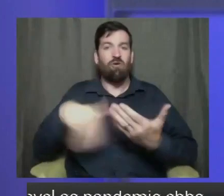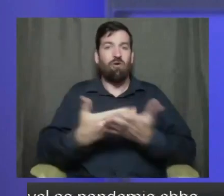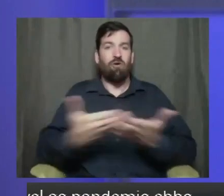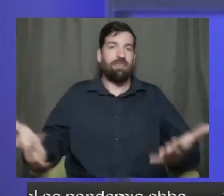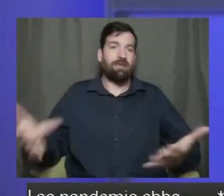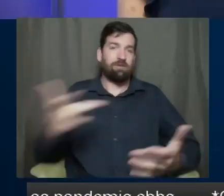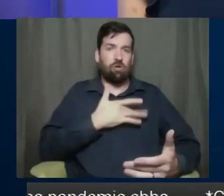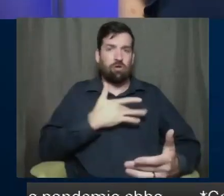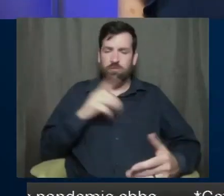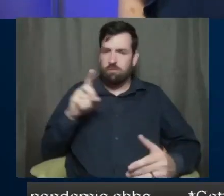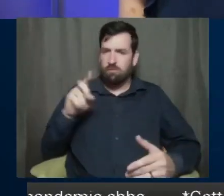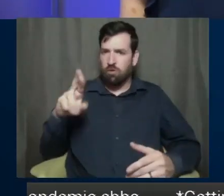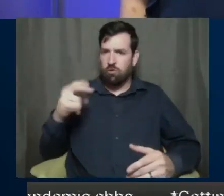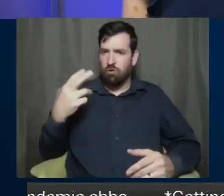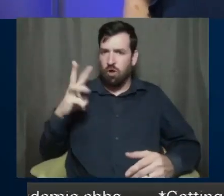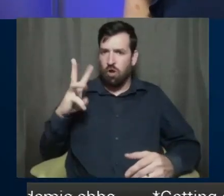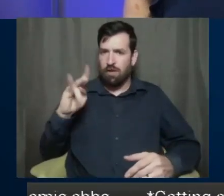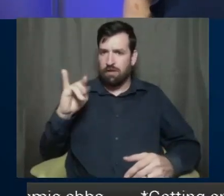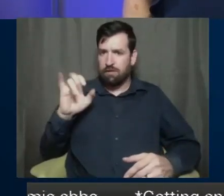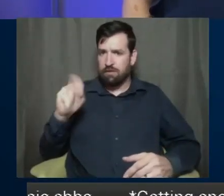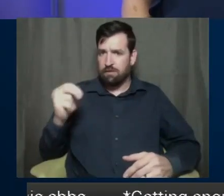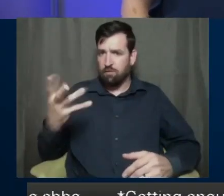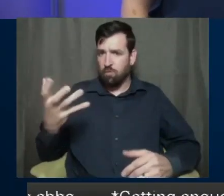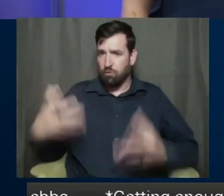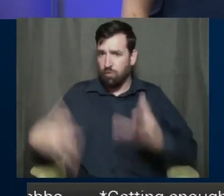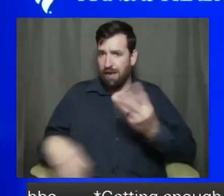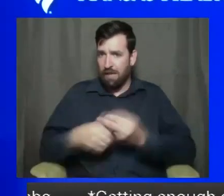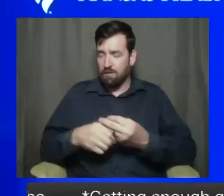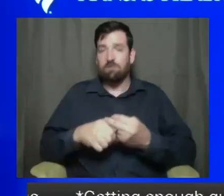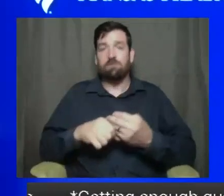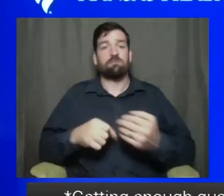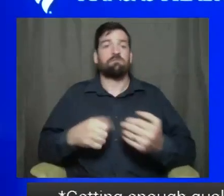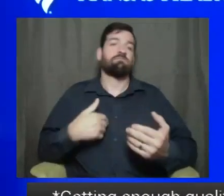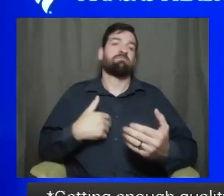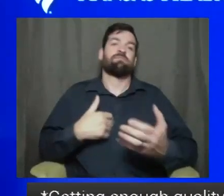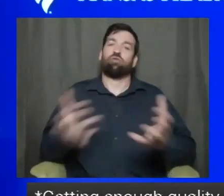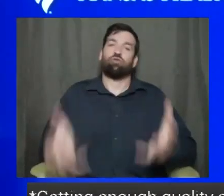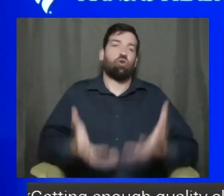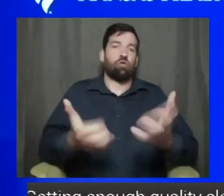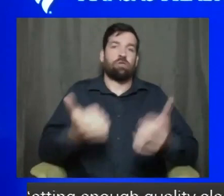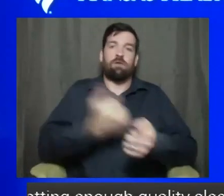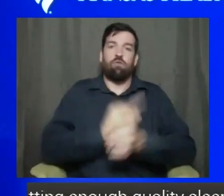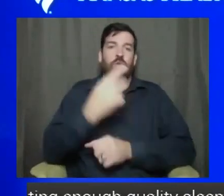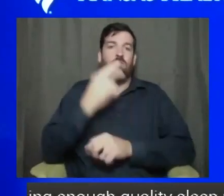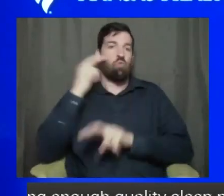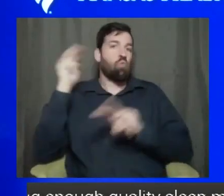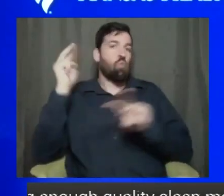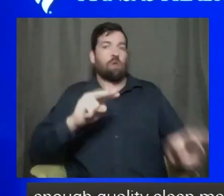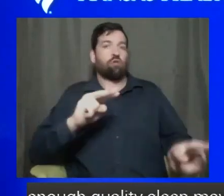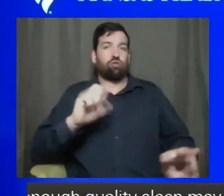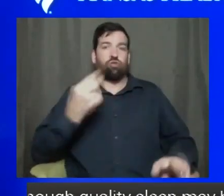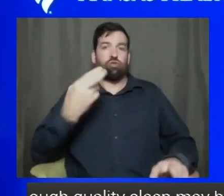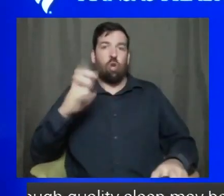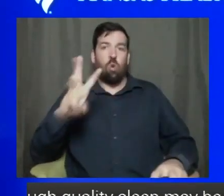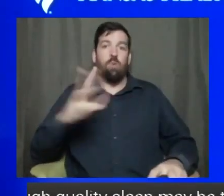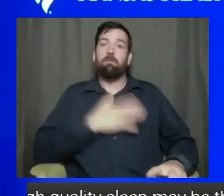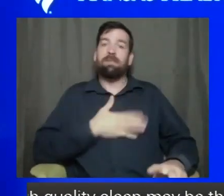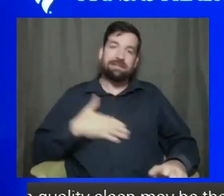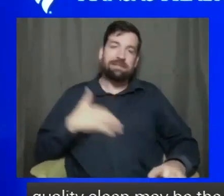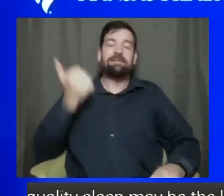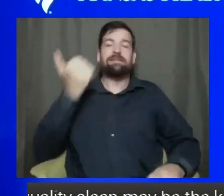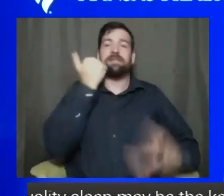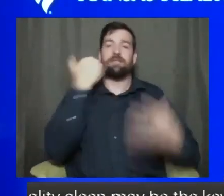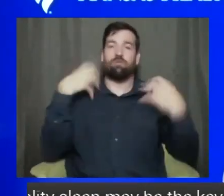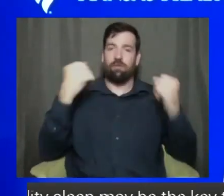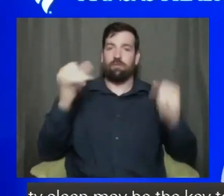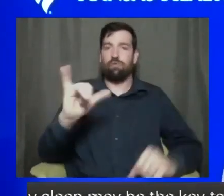add to this. What do you know about this? I would encourage everybody to watch this show. Please get your dental health as well. I know we can keep